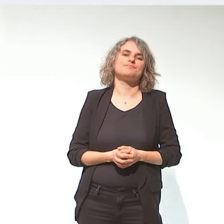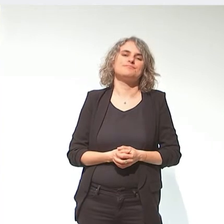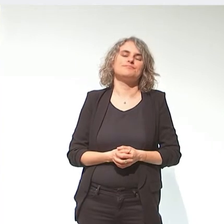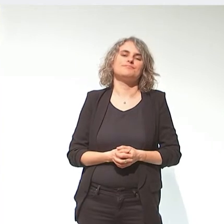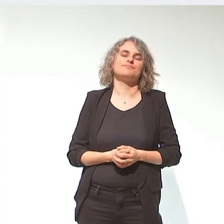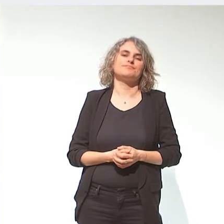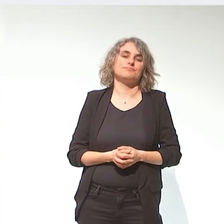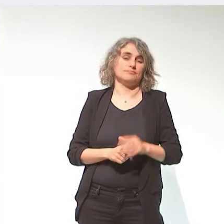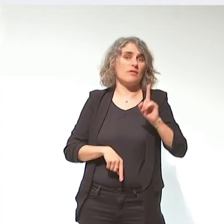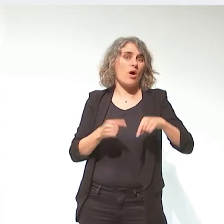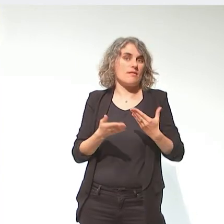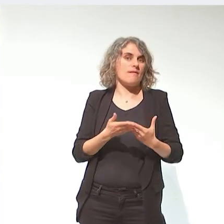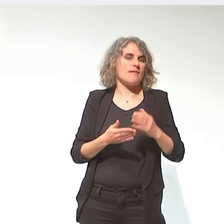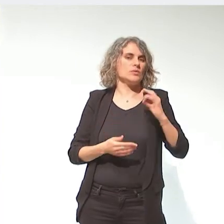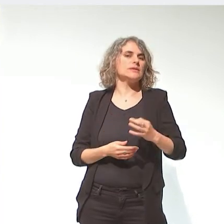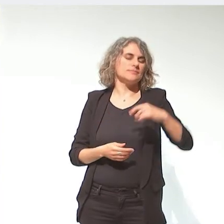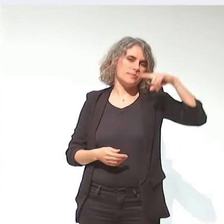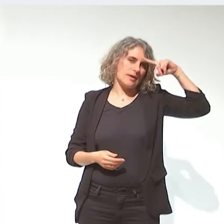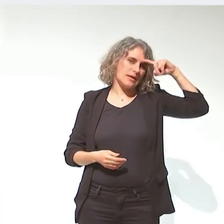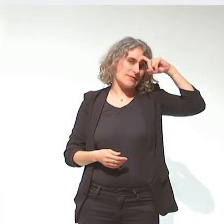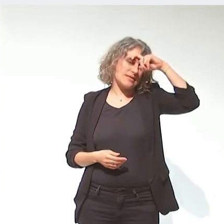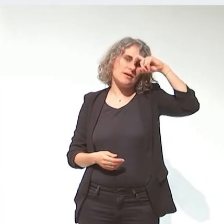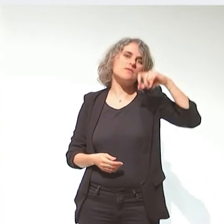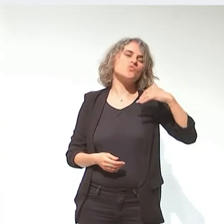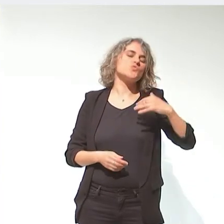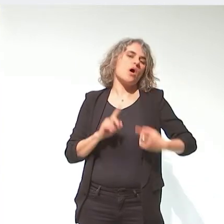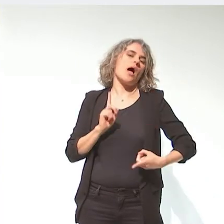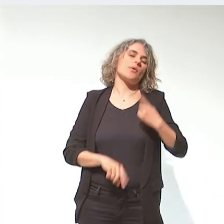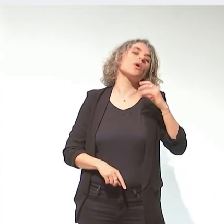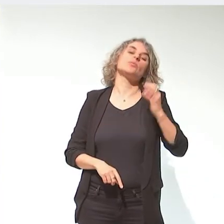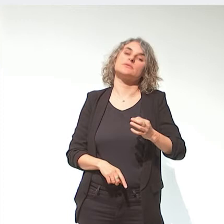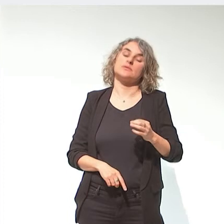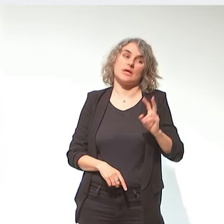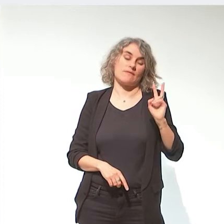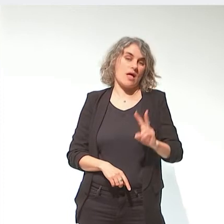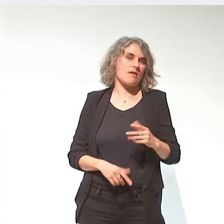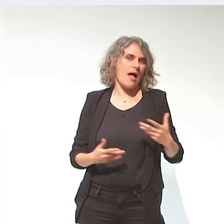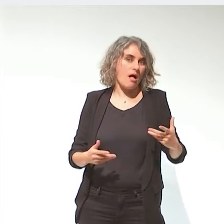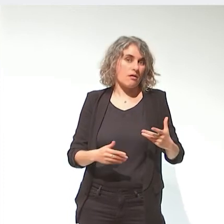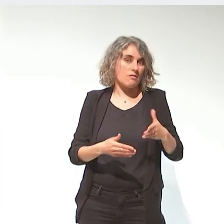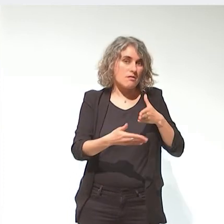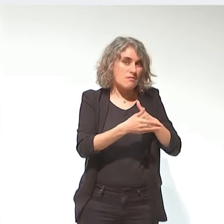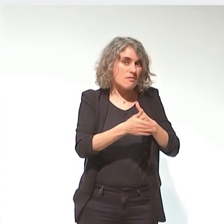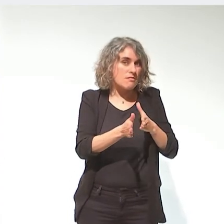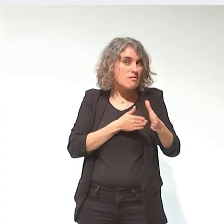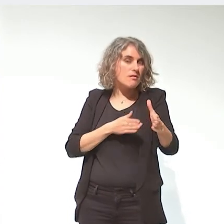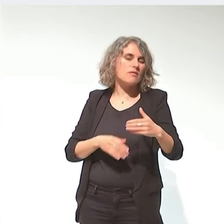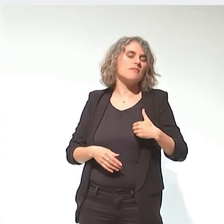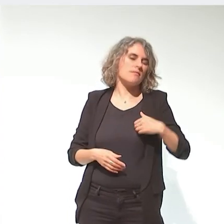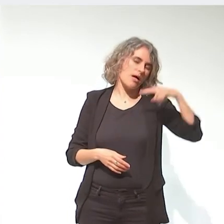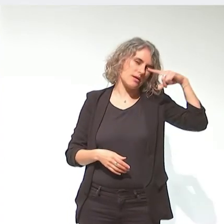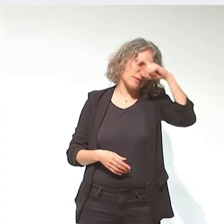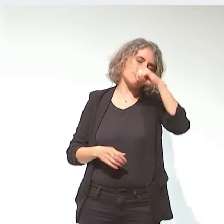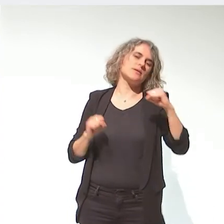is the biggest challenge. And we must keep in mind